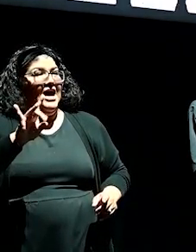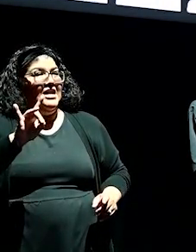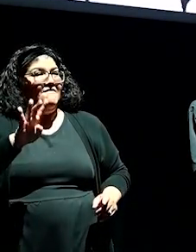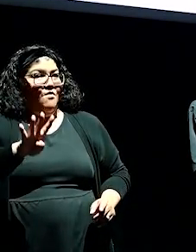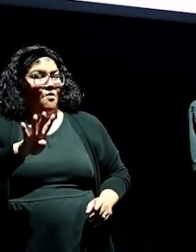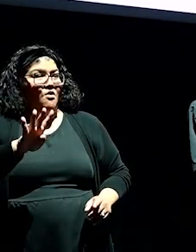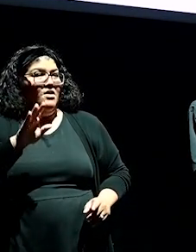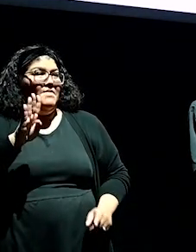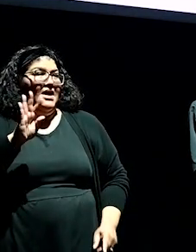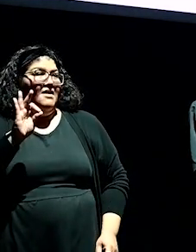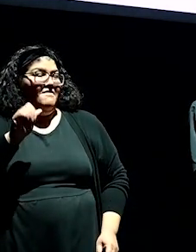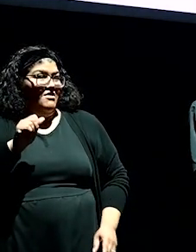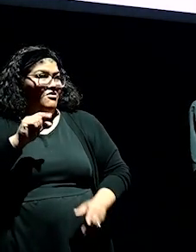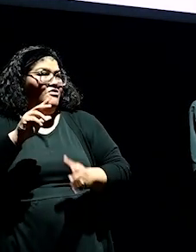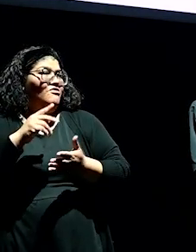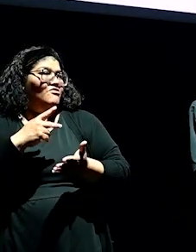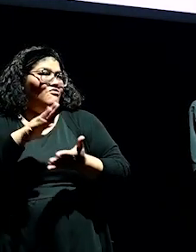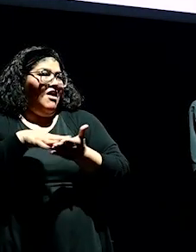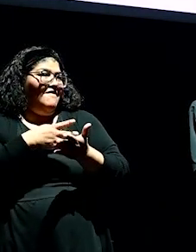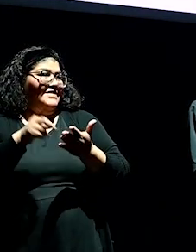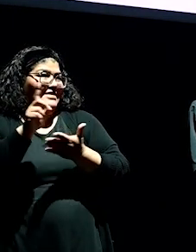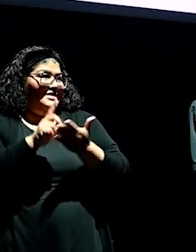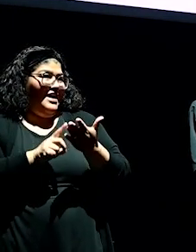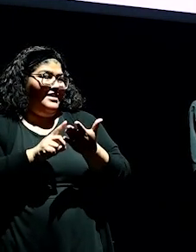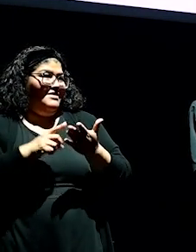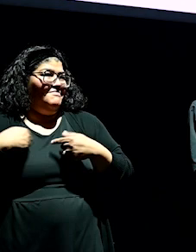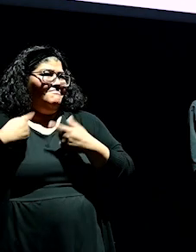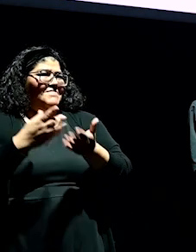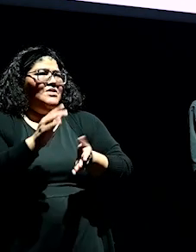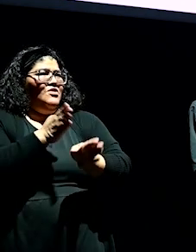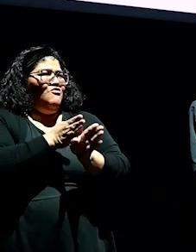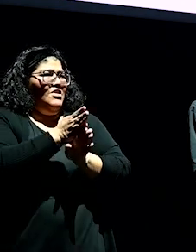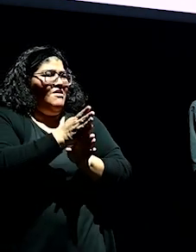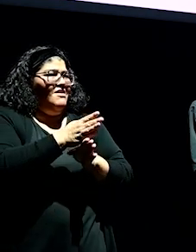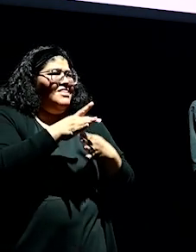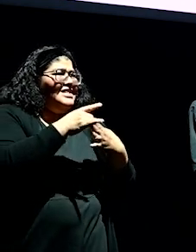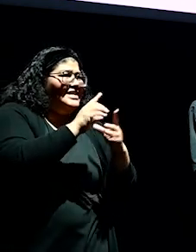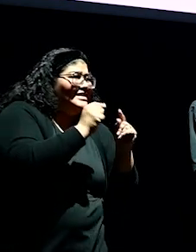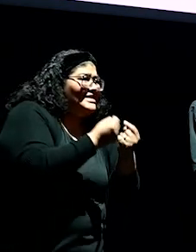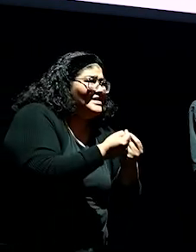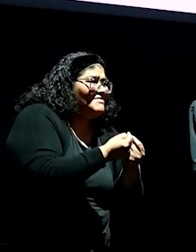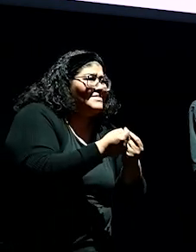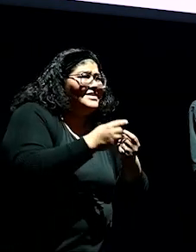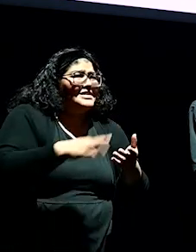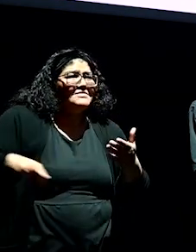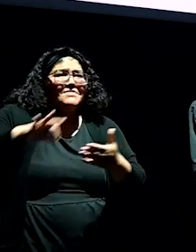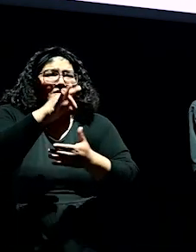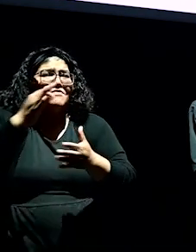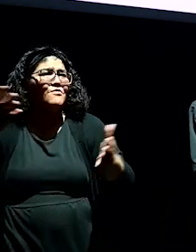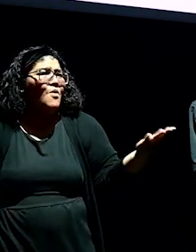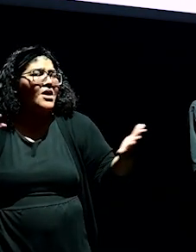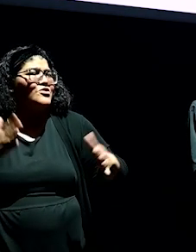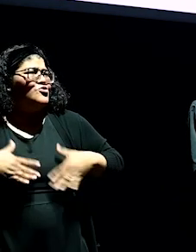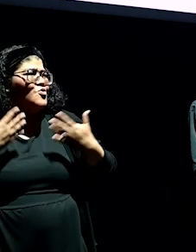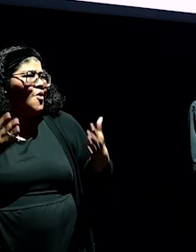design, is known for leading creative teams with a spirit of joy and collaboration for brand